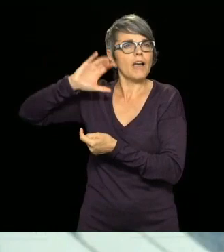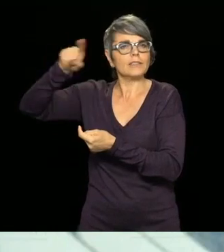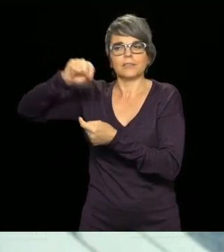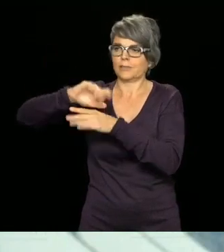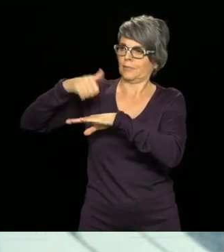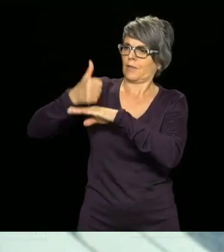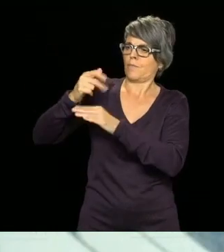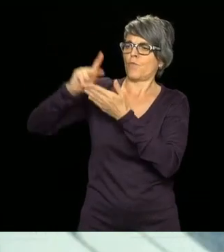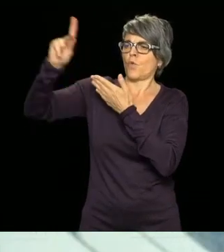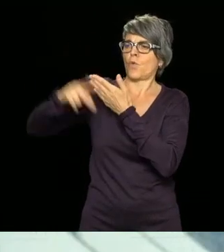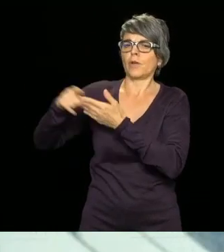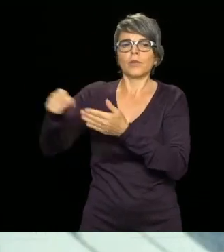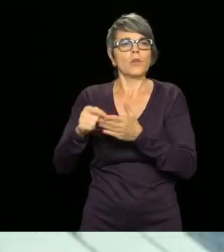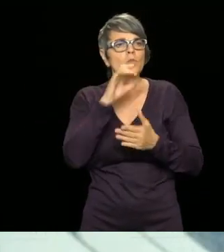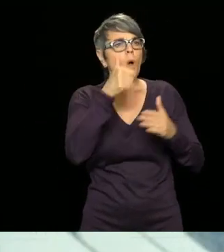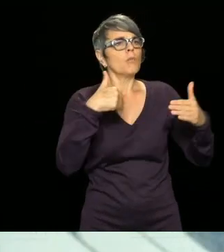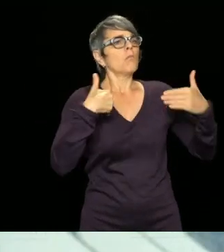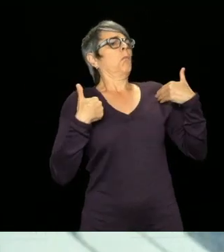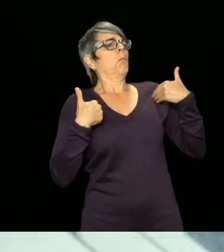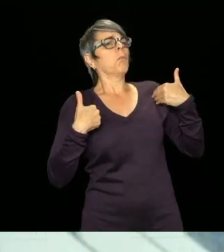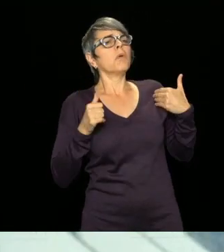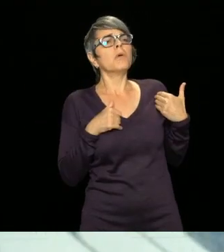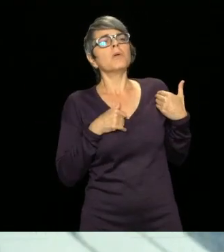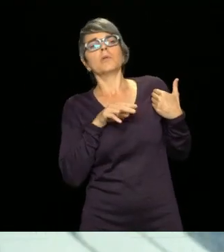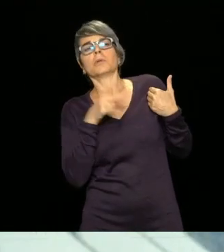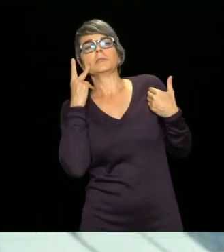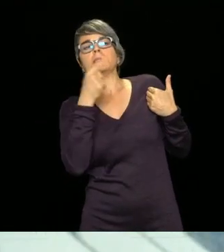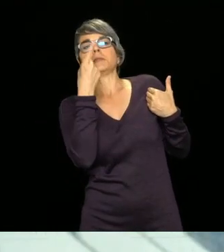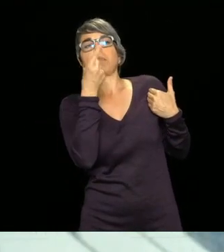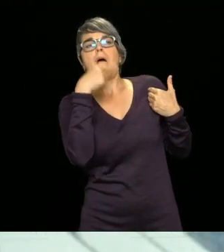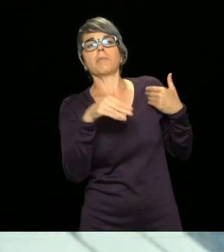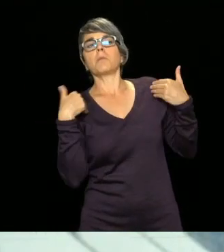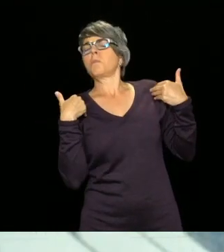So there is a range of programs